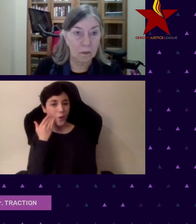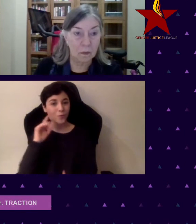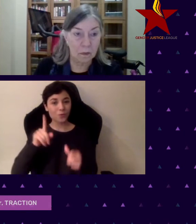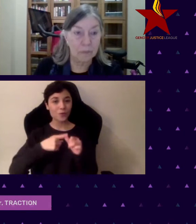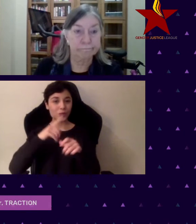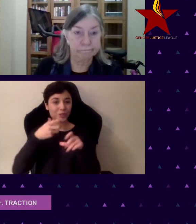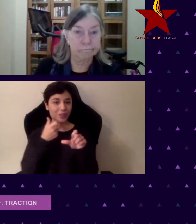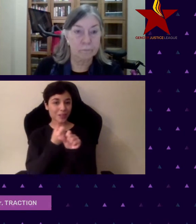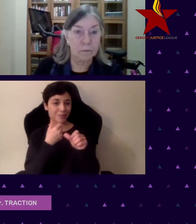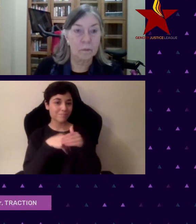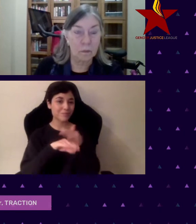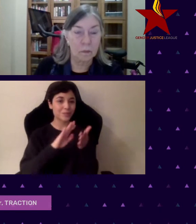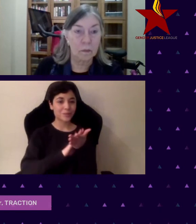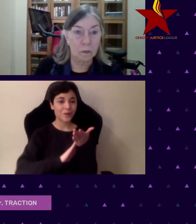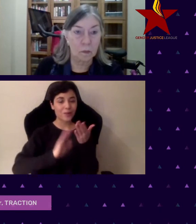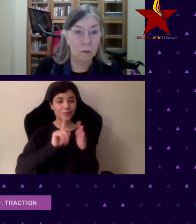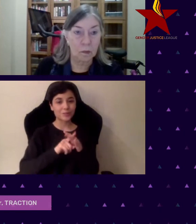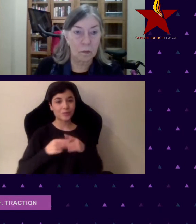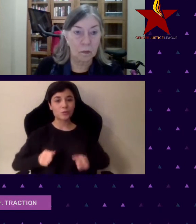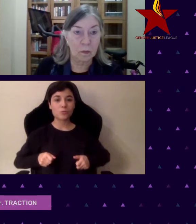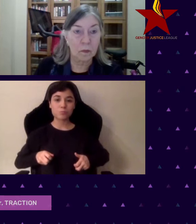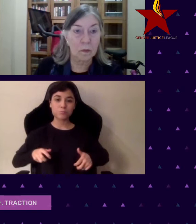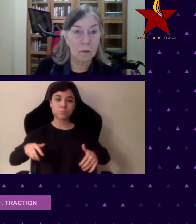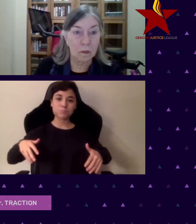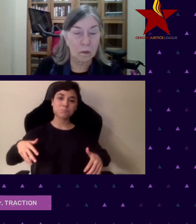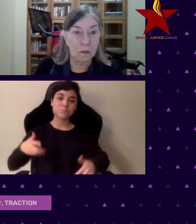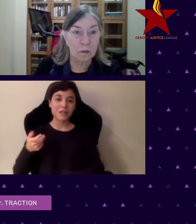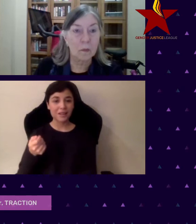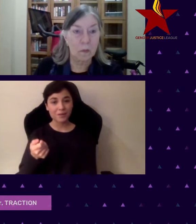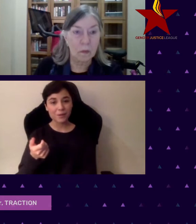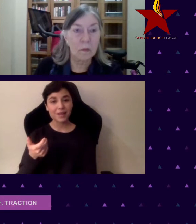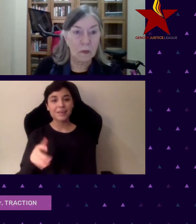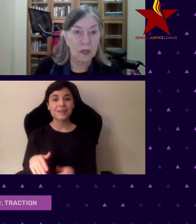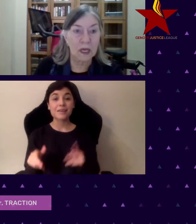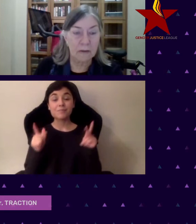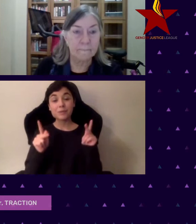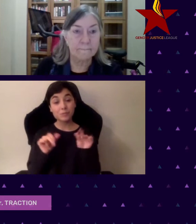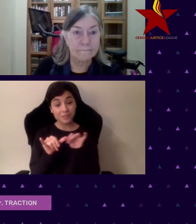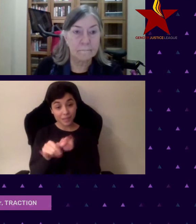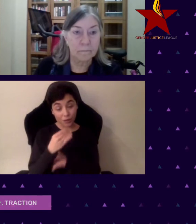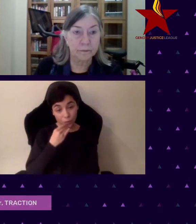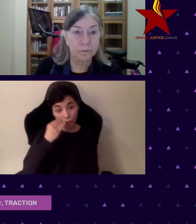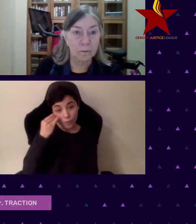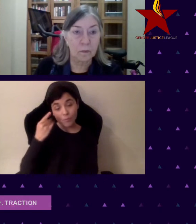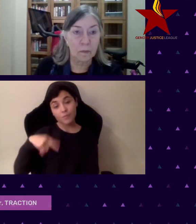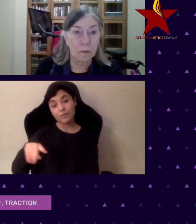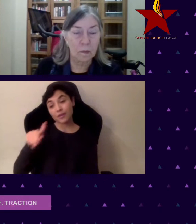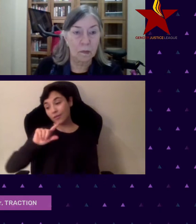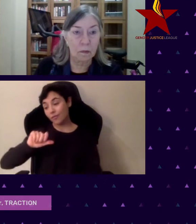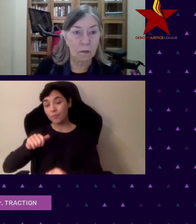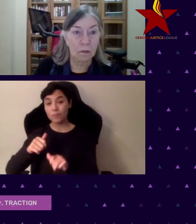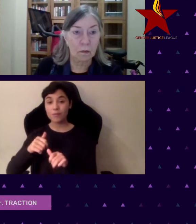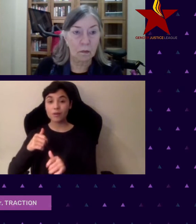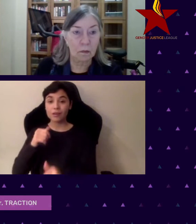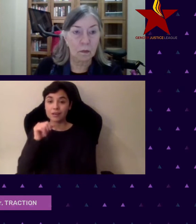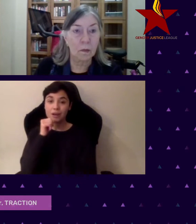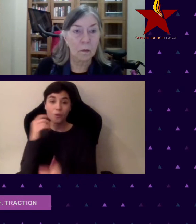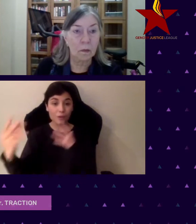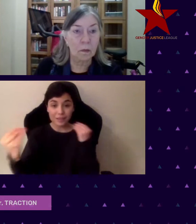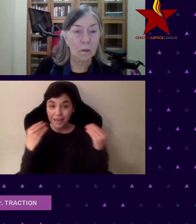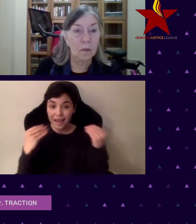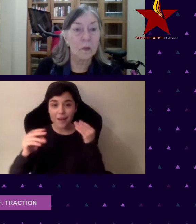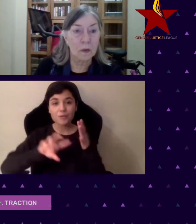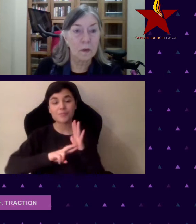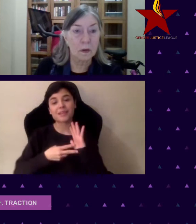weight because they haven't been active and getting out and doing their usual workouts or even just walking around. I mean, my Fitbit screams at me every